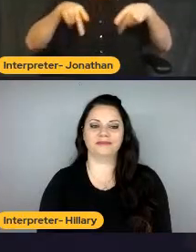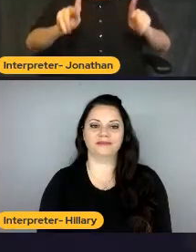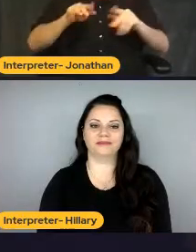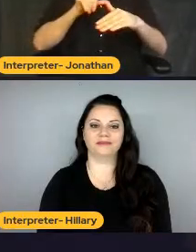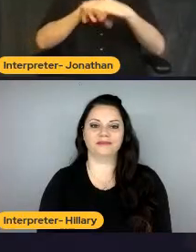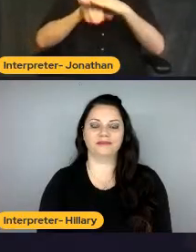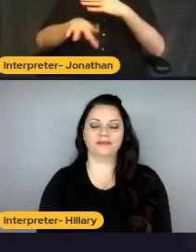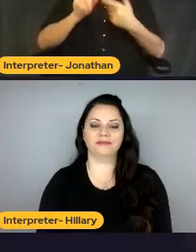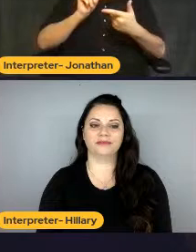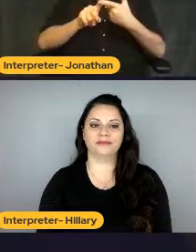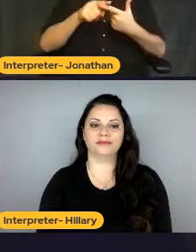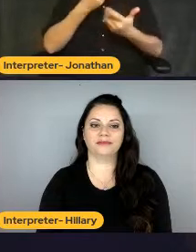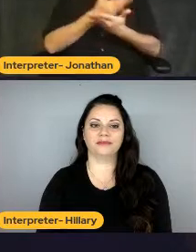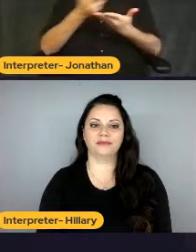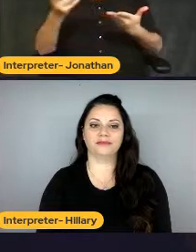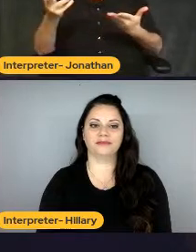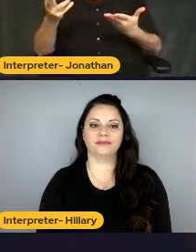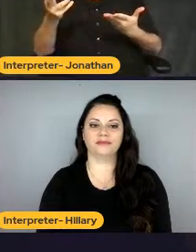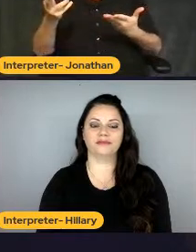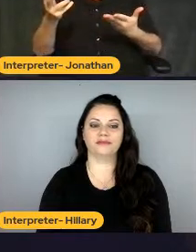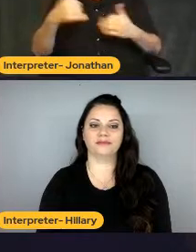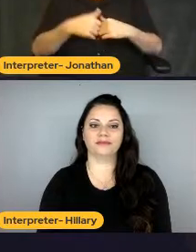resources.